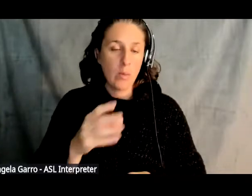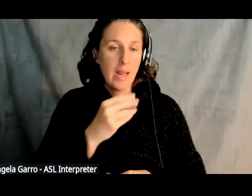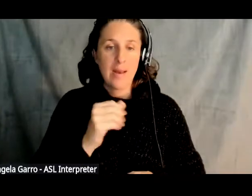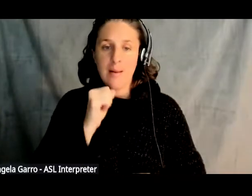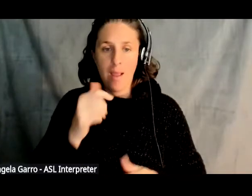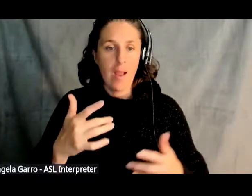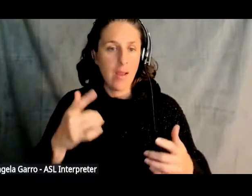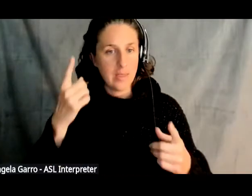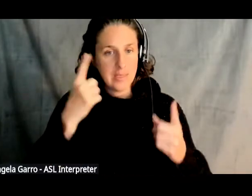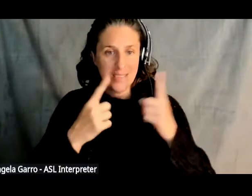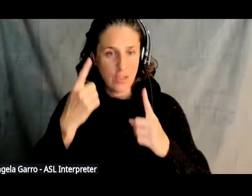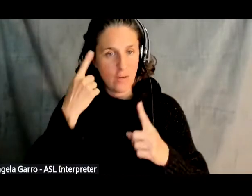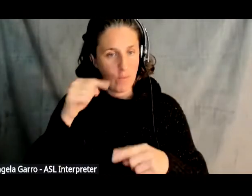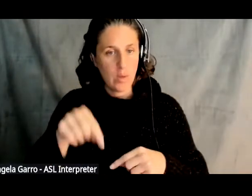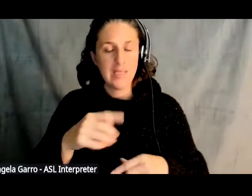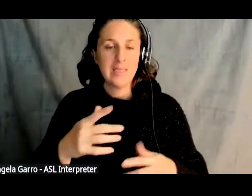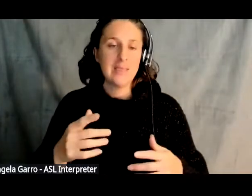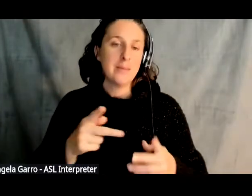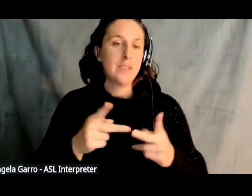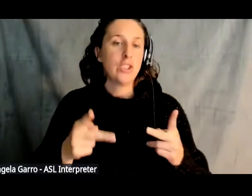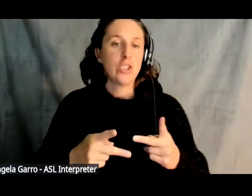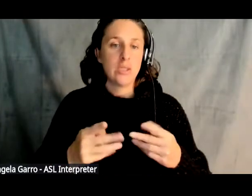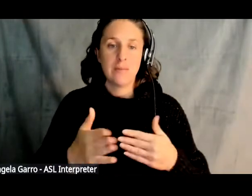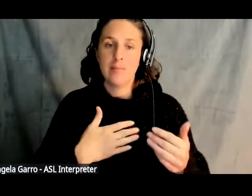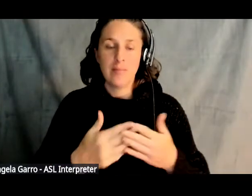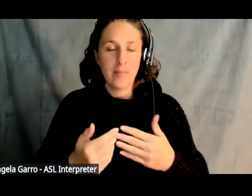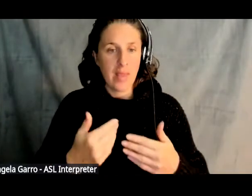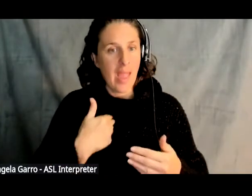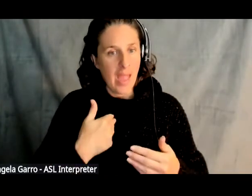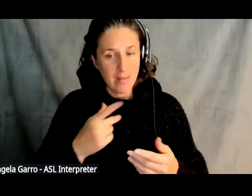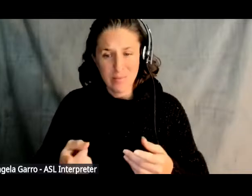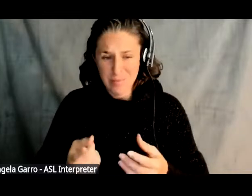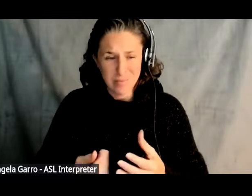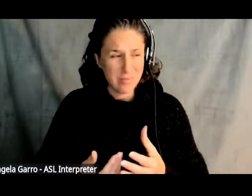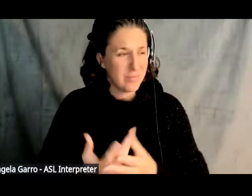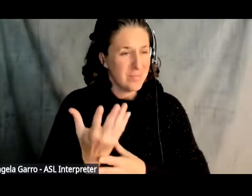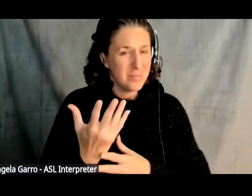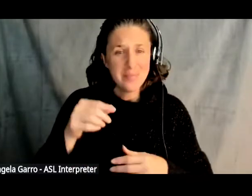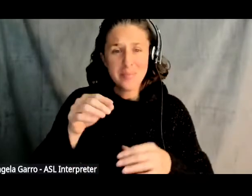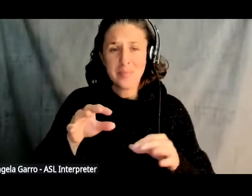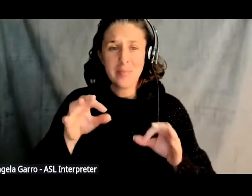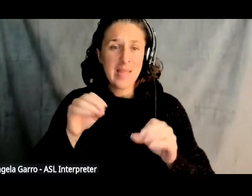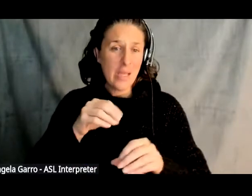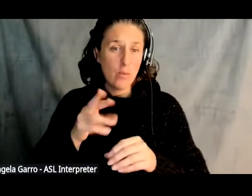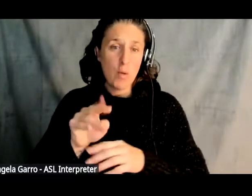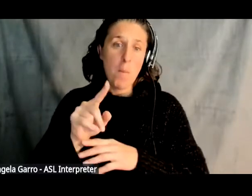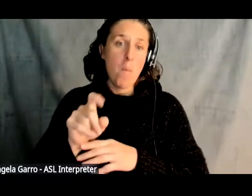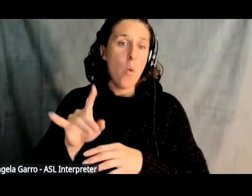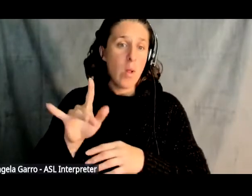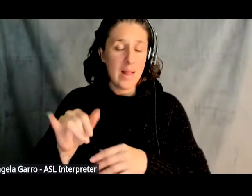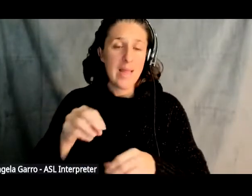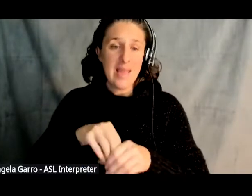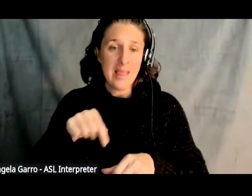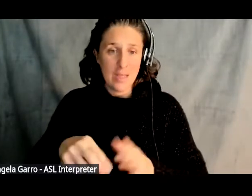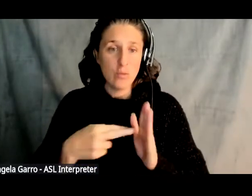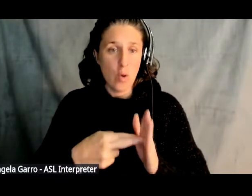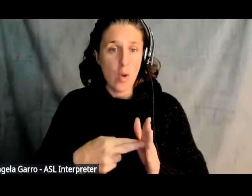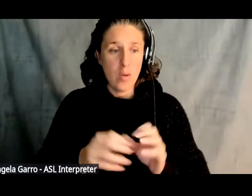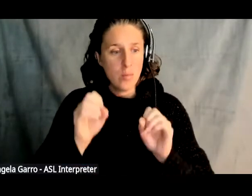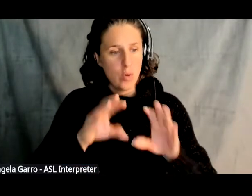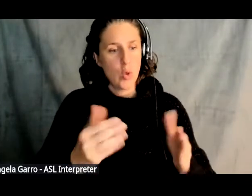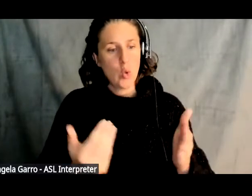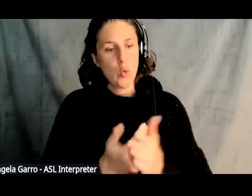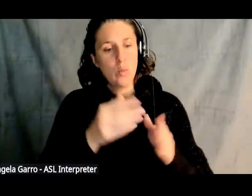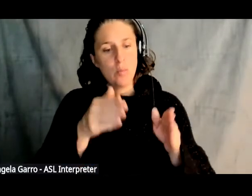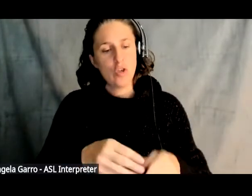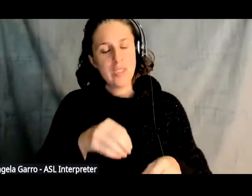for the position, despite having thrived remotely in this role since before COVID. Dropping a new person into this role